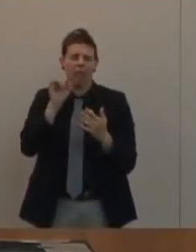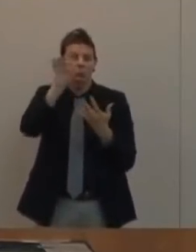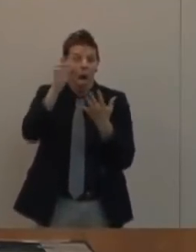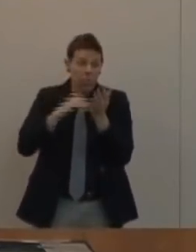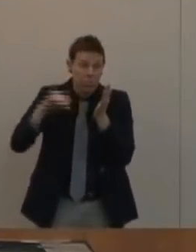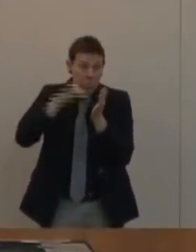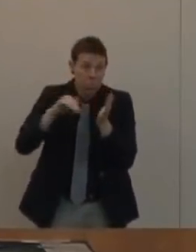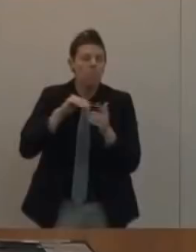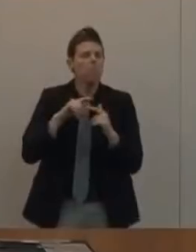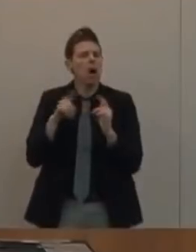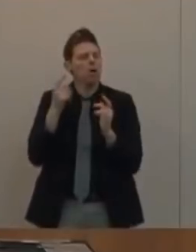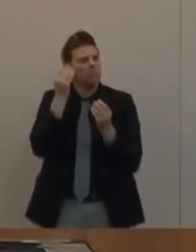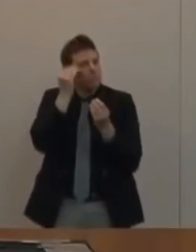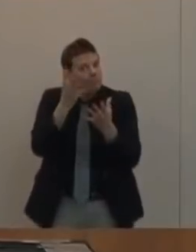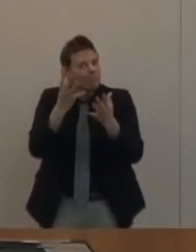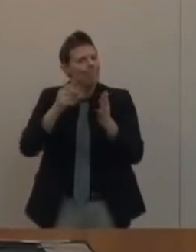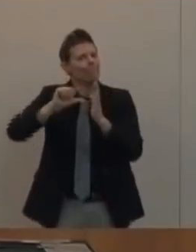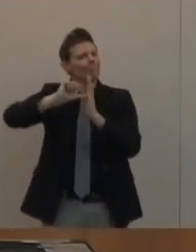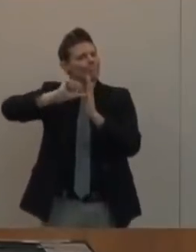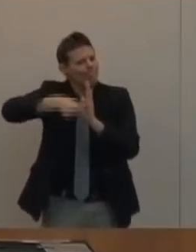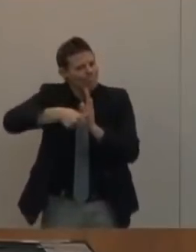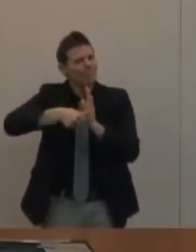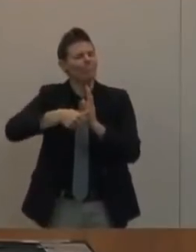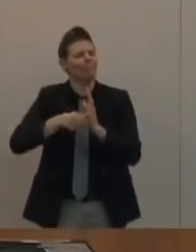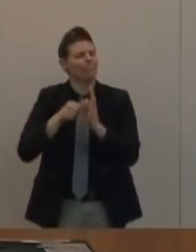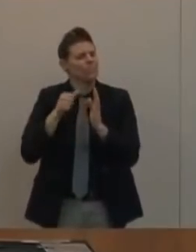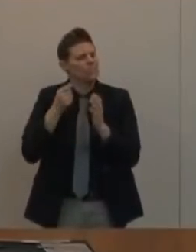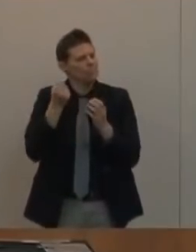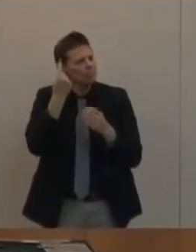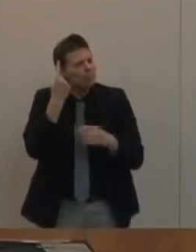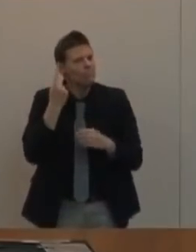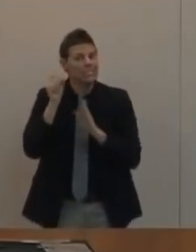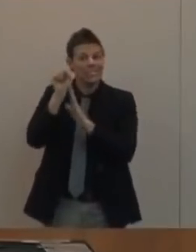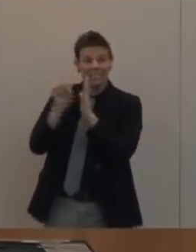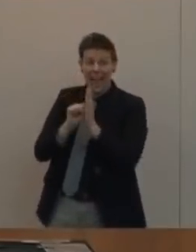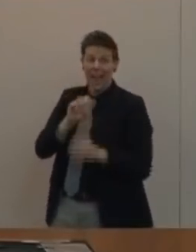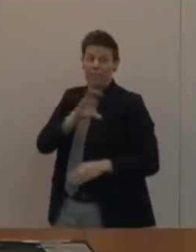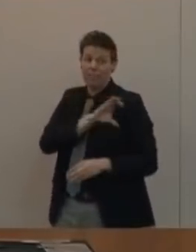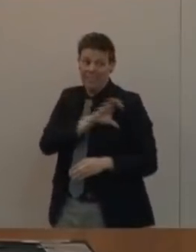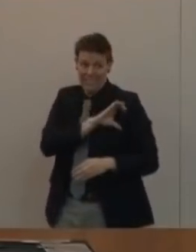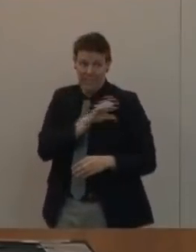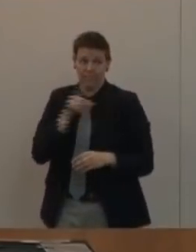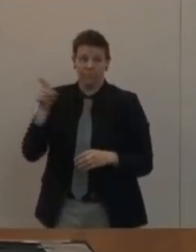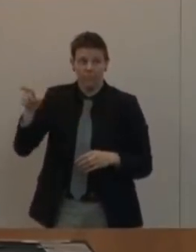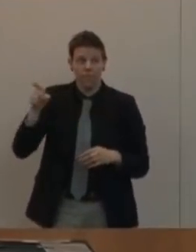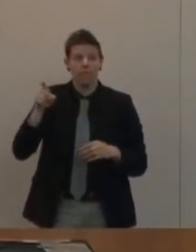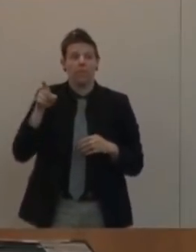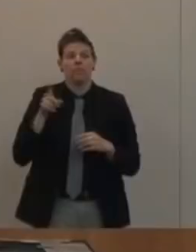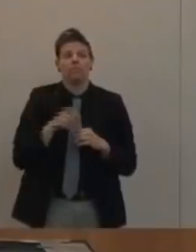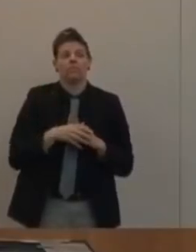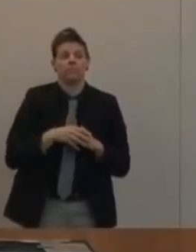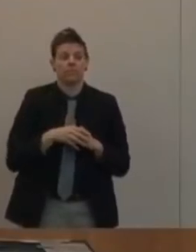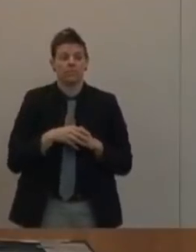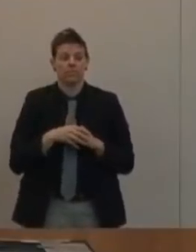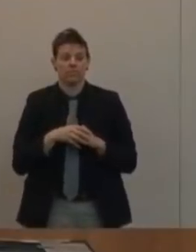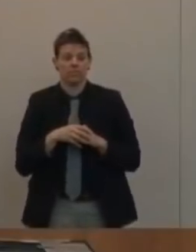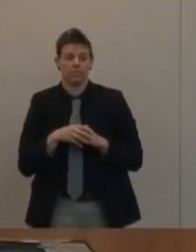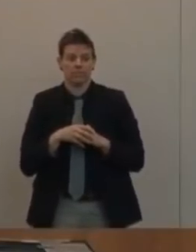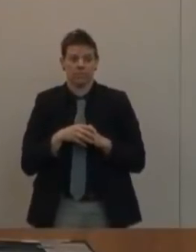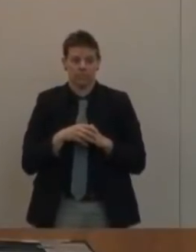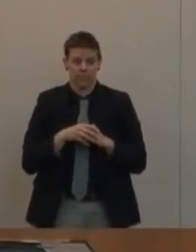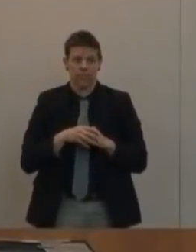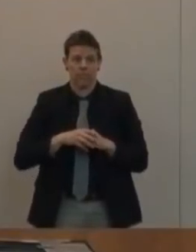enforcing. So the state police have put out 15 cease and desist orders. That means they've gone to